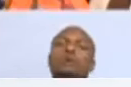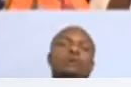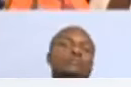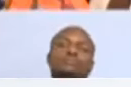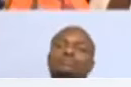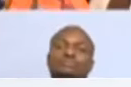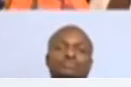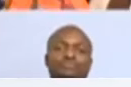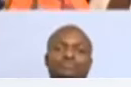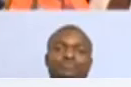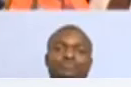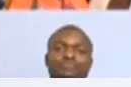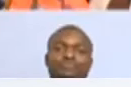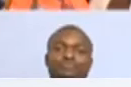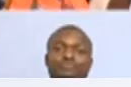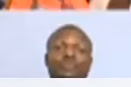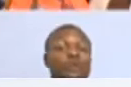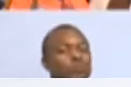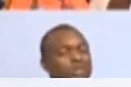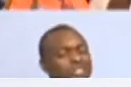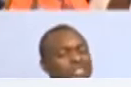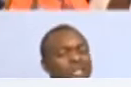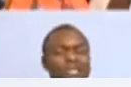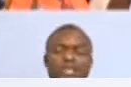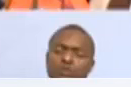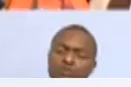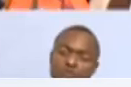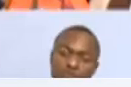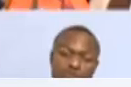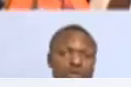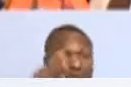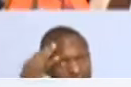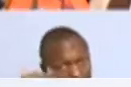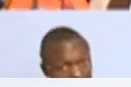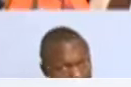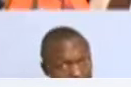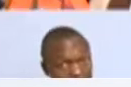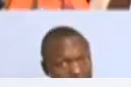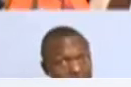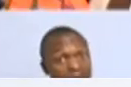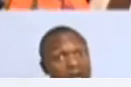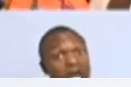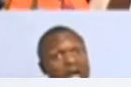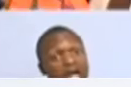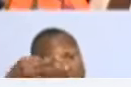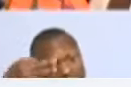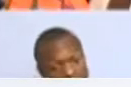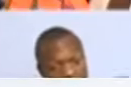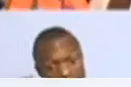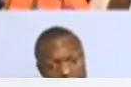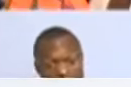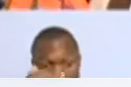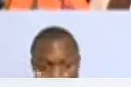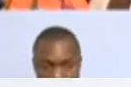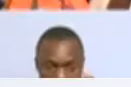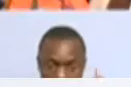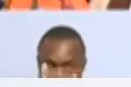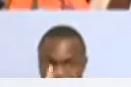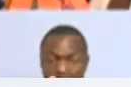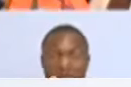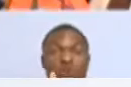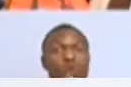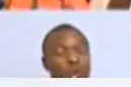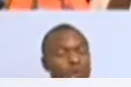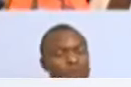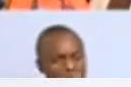laws. We started slow because the court procedures were weak and they were being abused. We